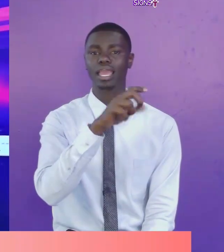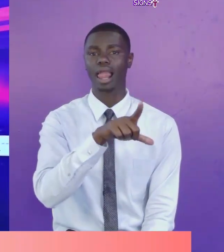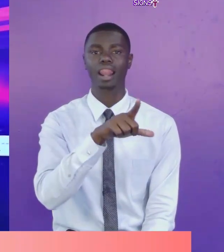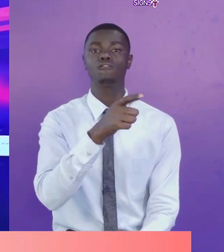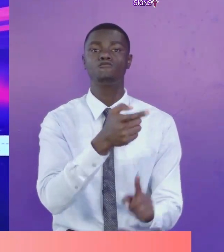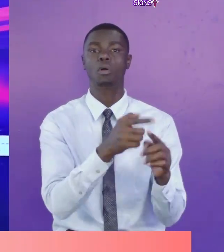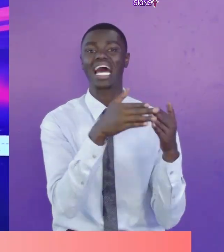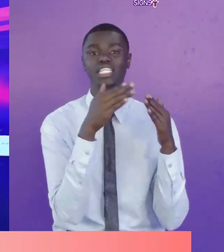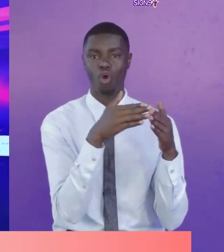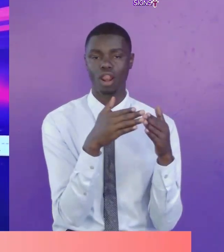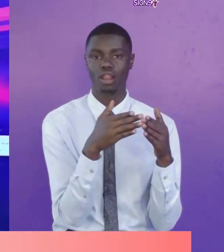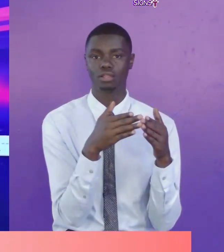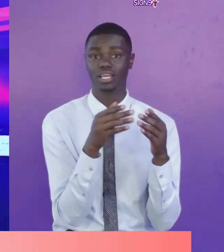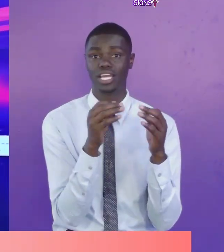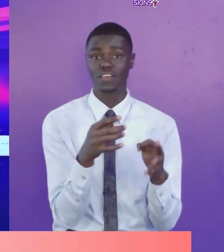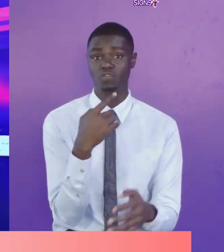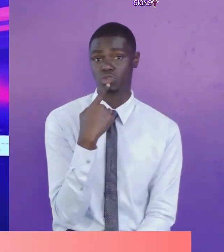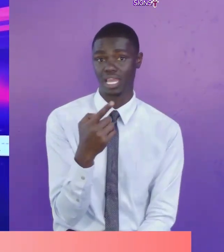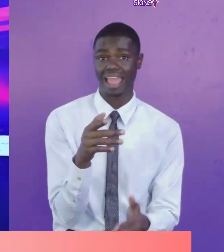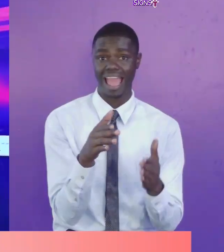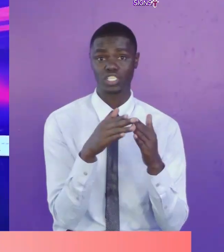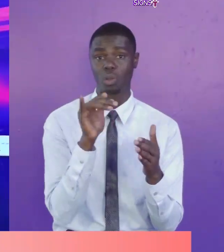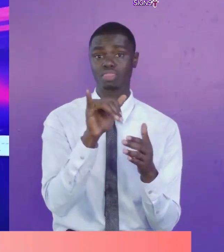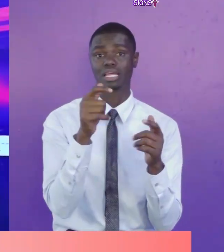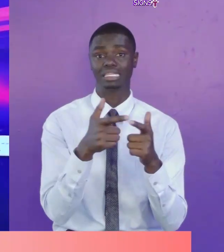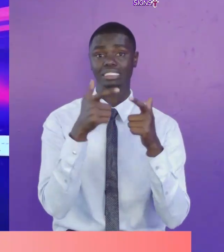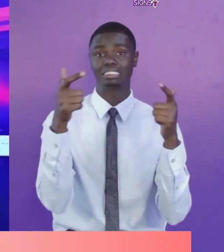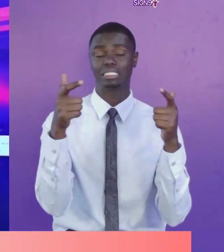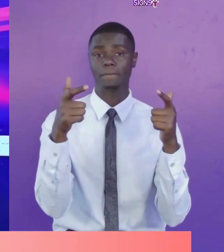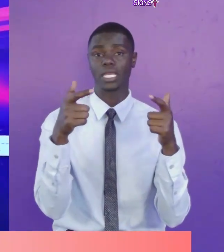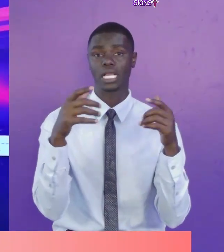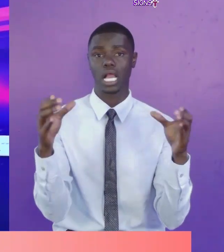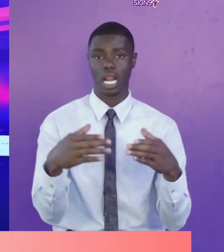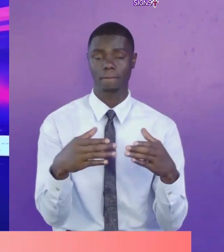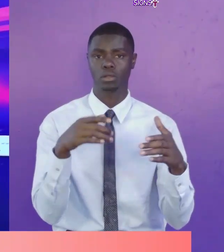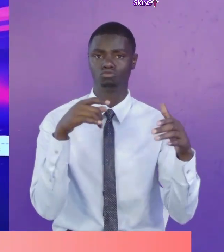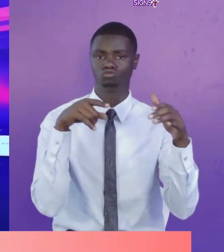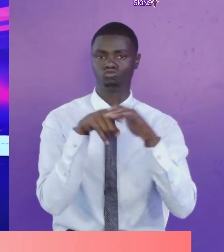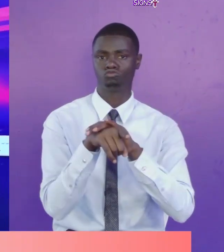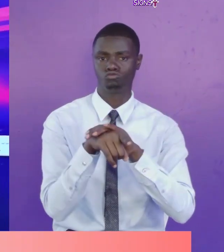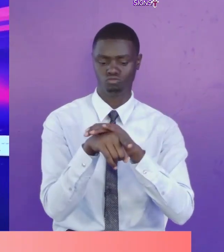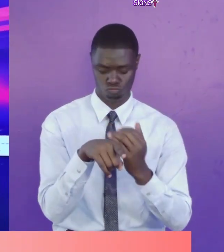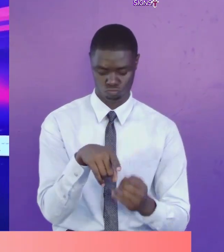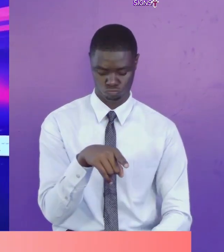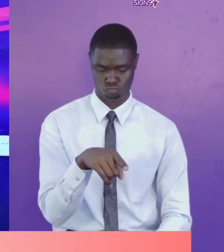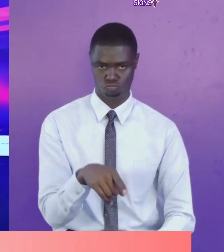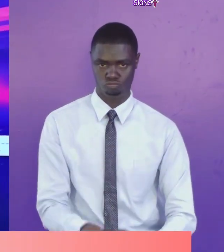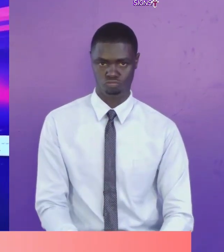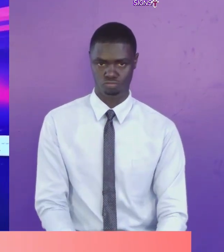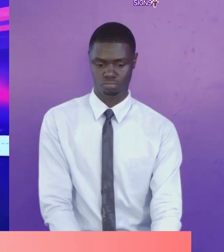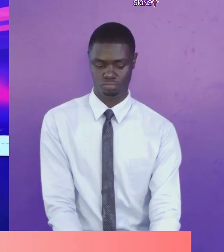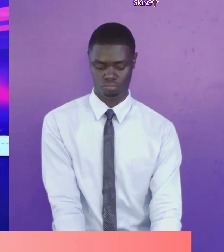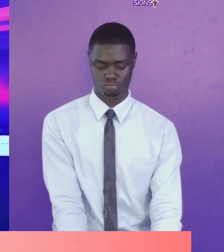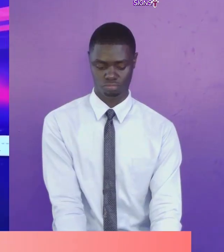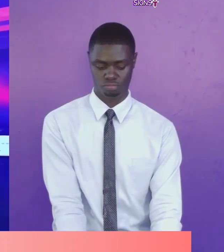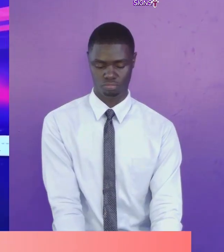anyway. Yeah, when you mention Arsenal, you know that is a big club. A player scoring, especially, he has scored